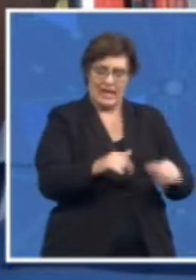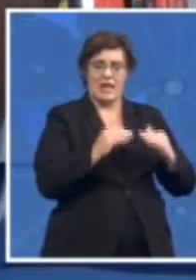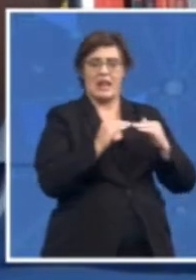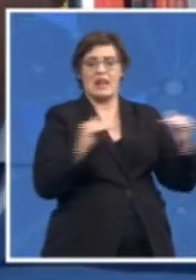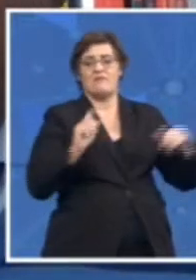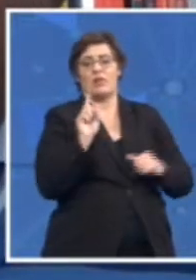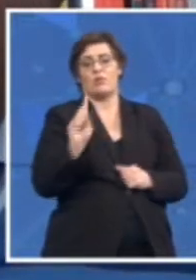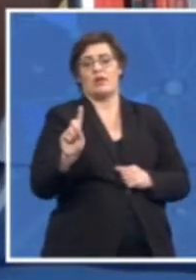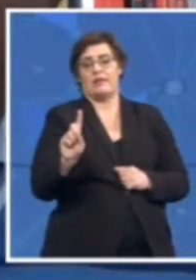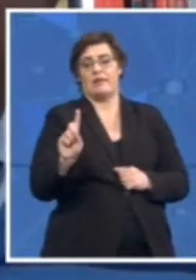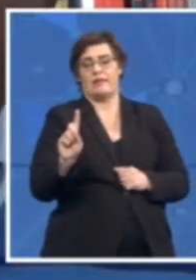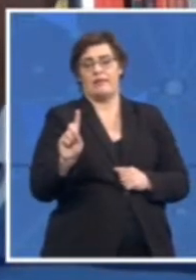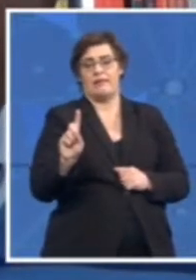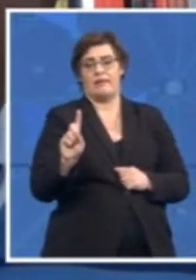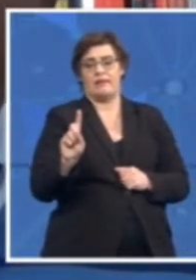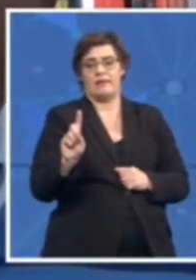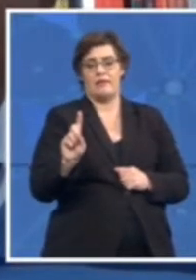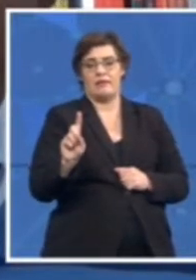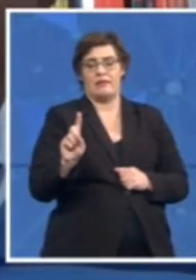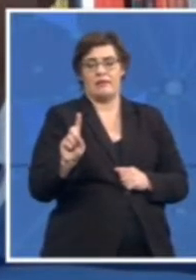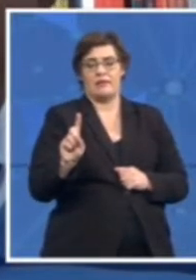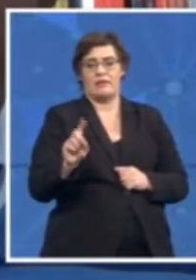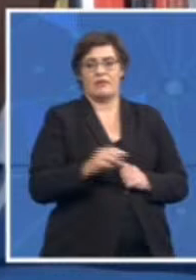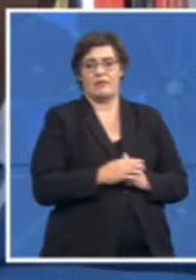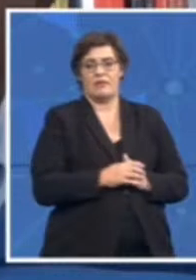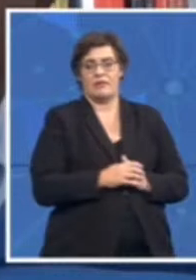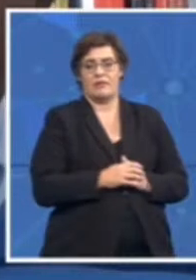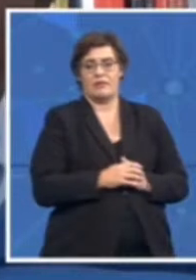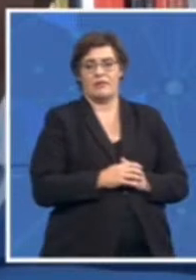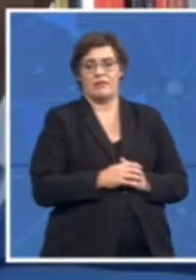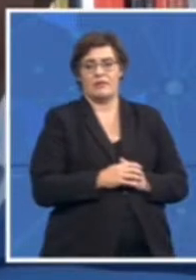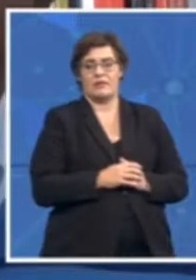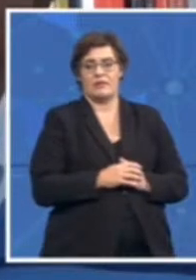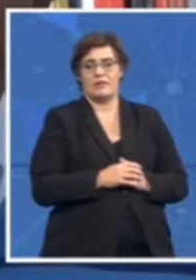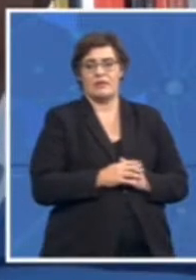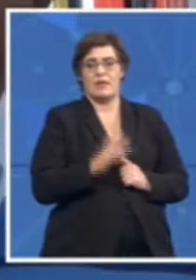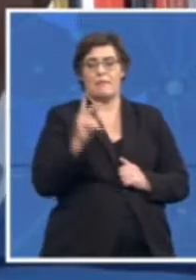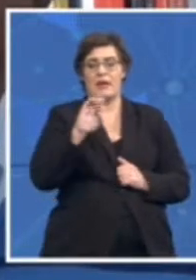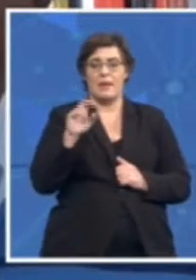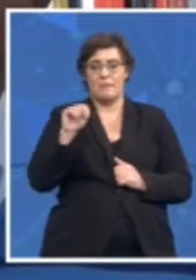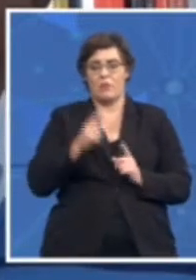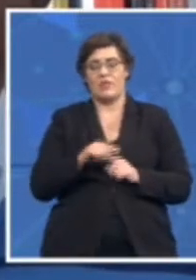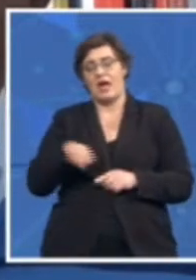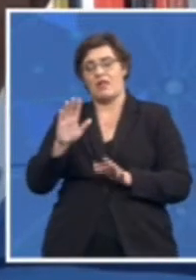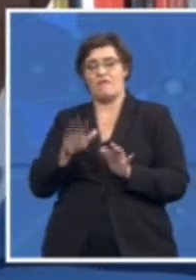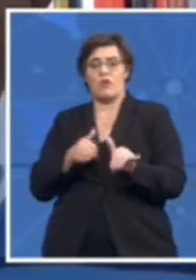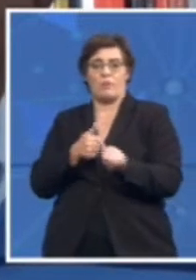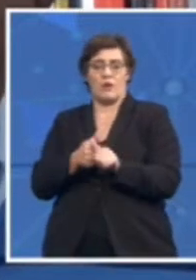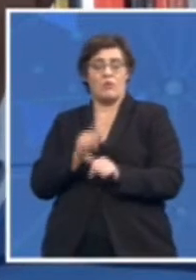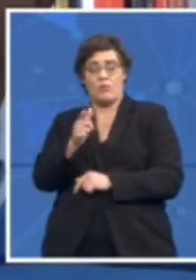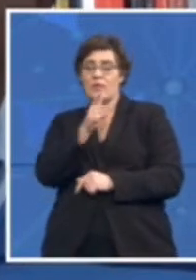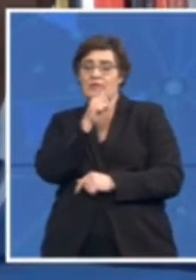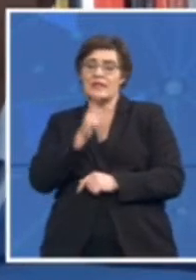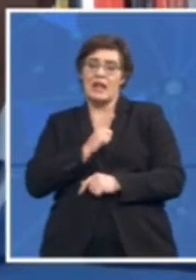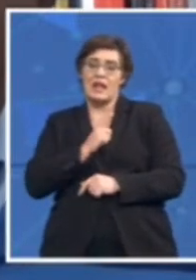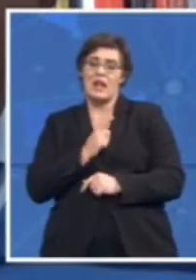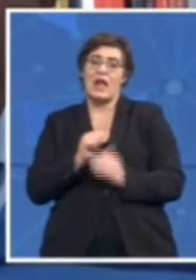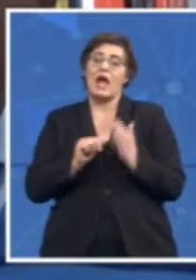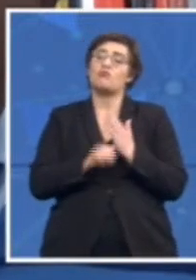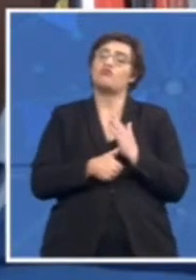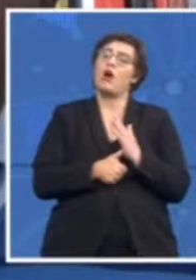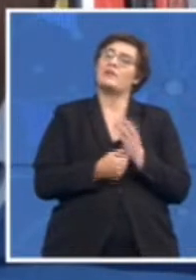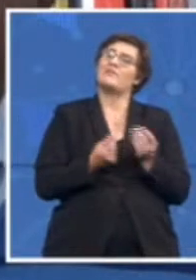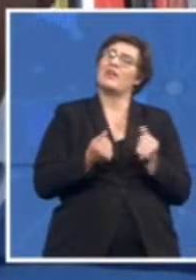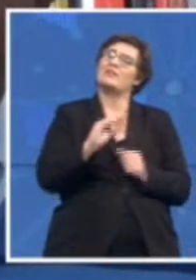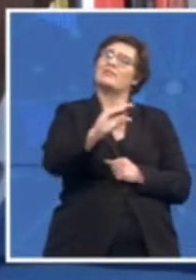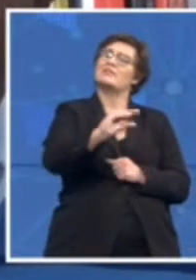And Mariam Issa has followed up with another question. Can you tell us how much grant financing you are already